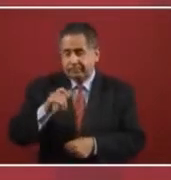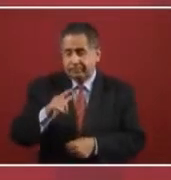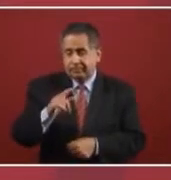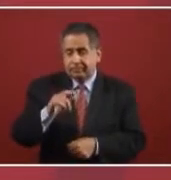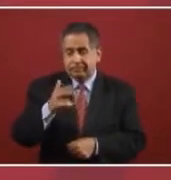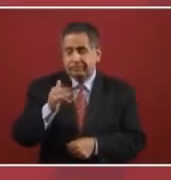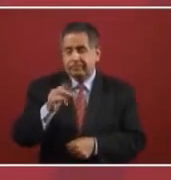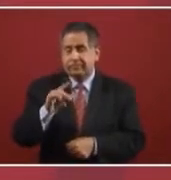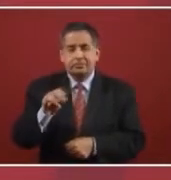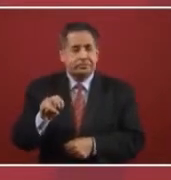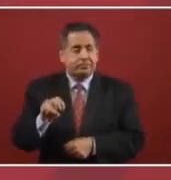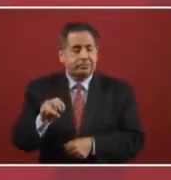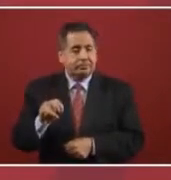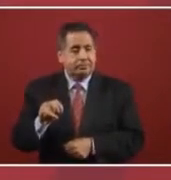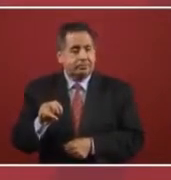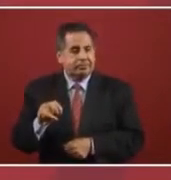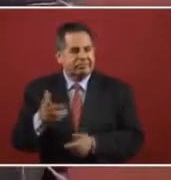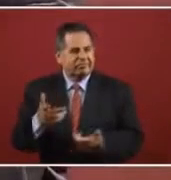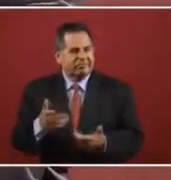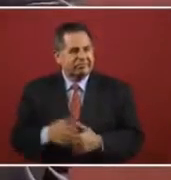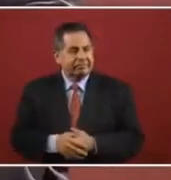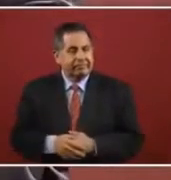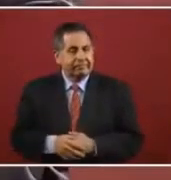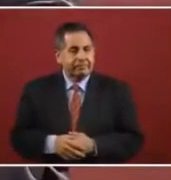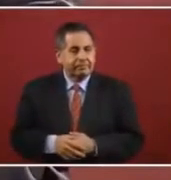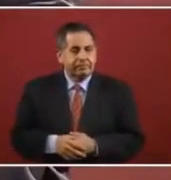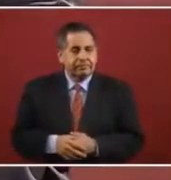taking of gas here in this area.